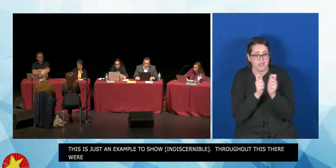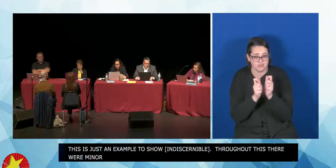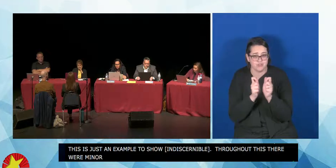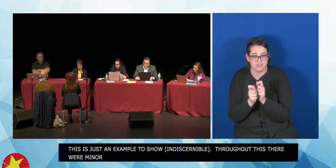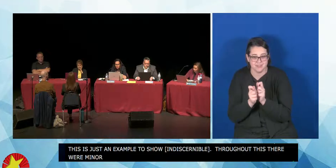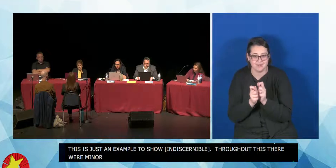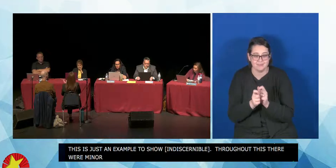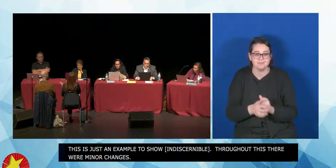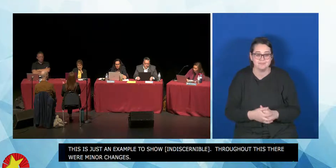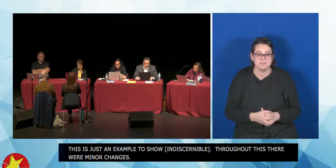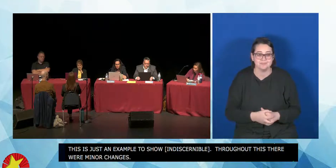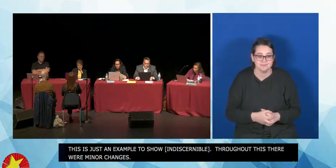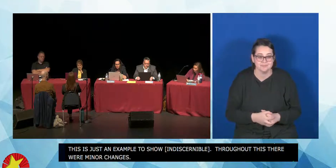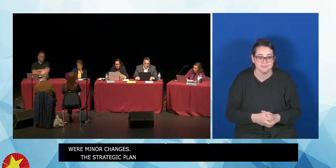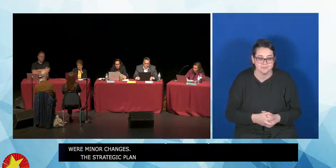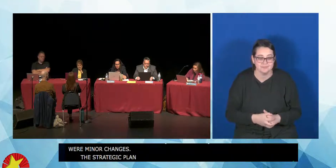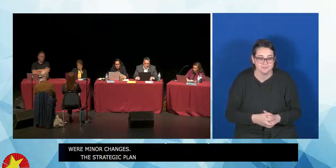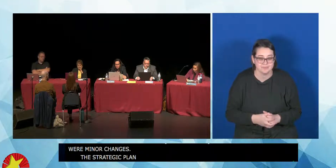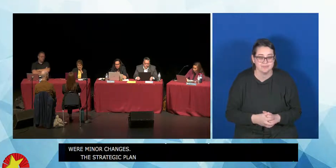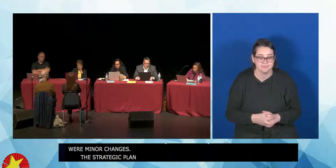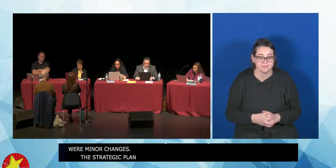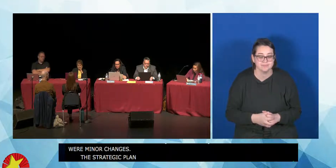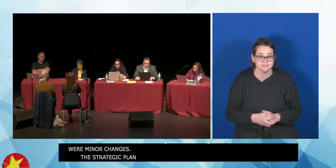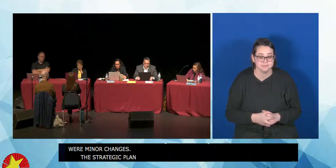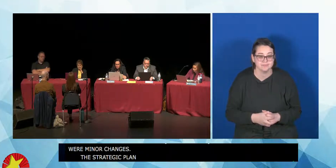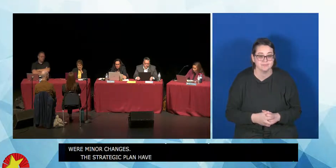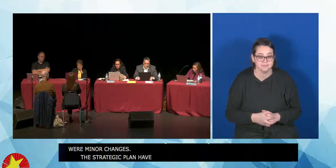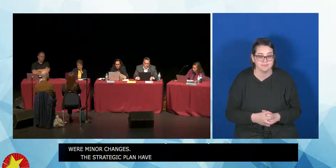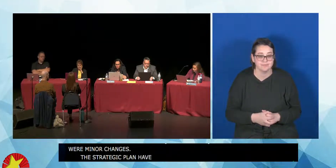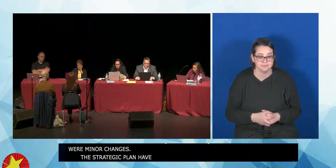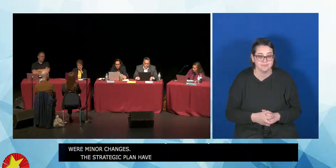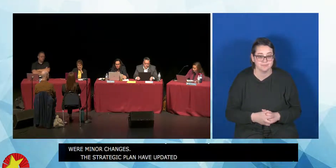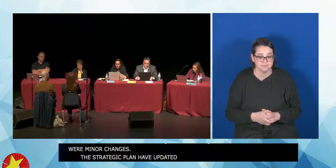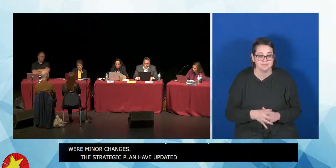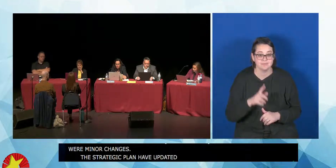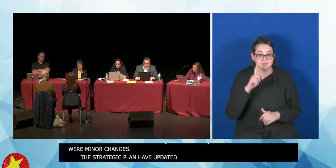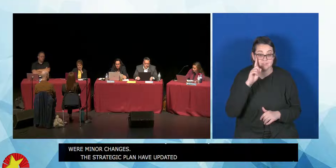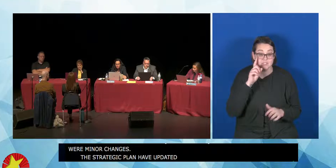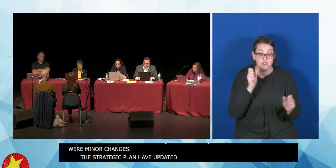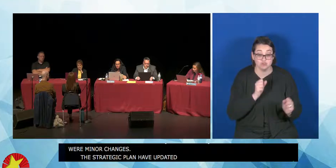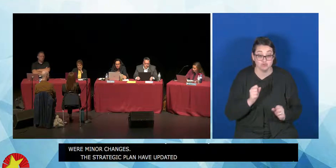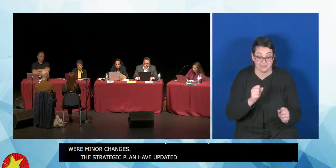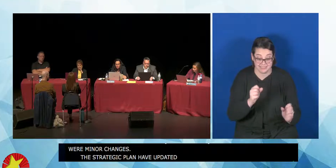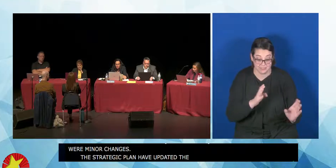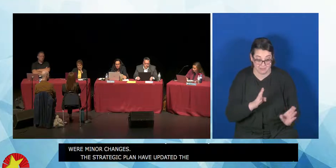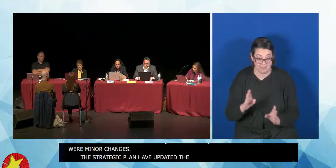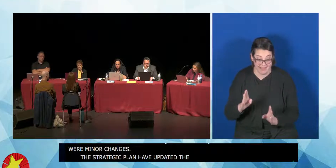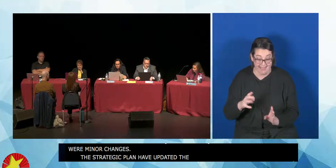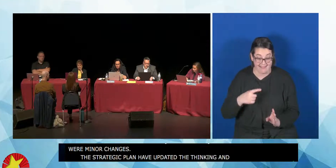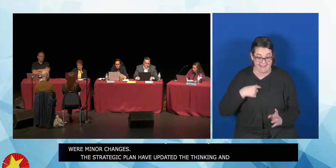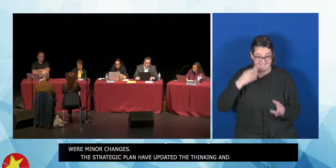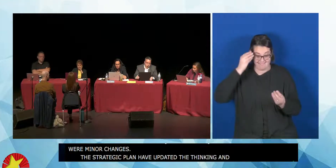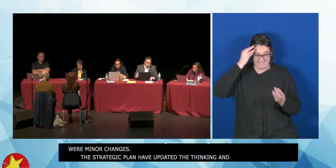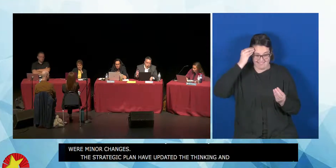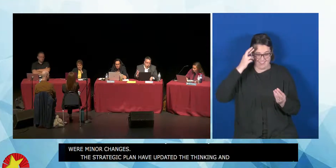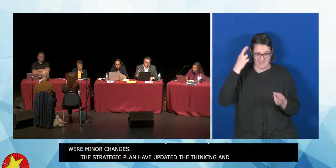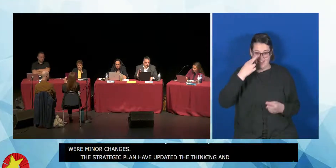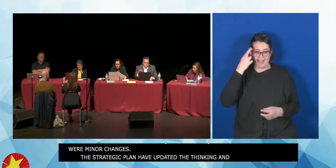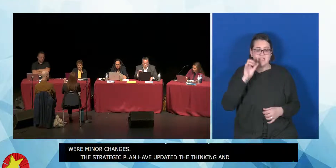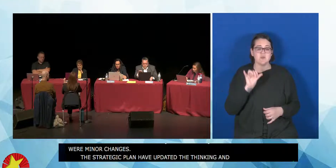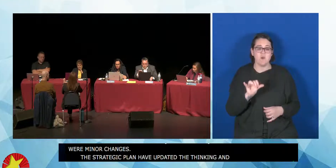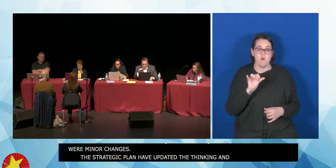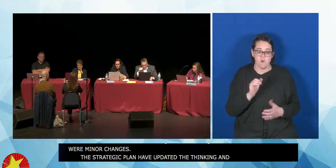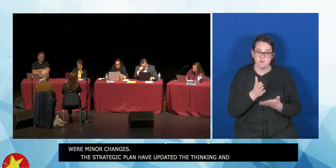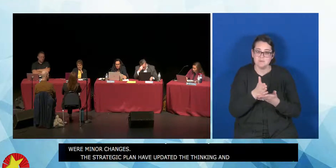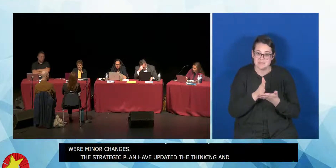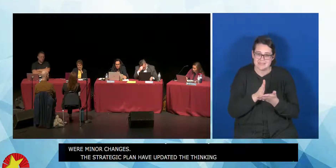set up with best thinking in mind, but as we started to work with it, there were some minor things that needed to be